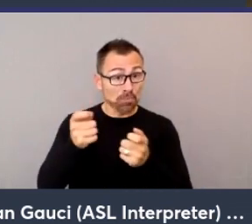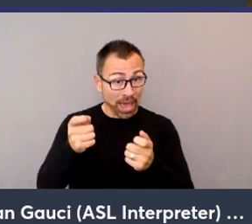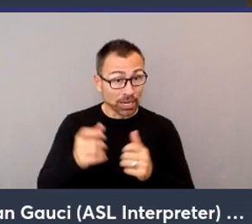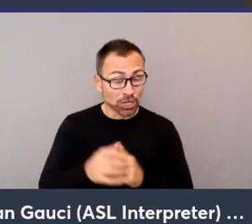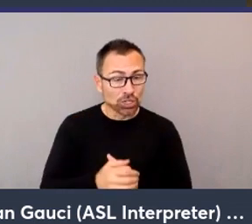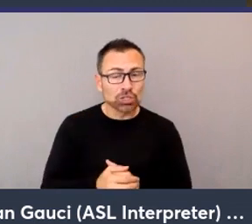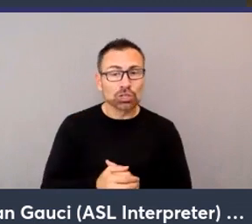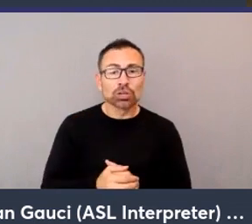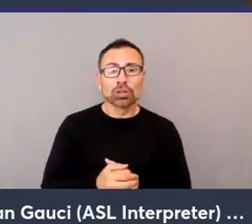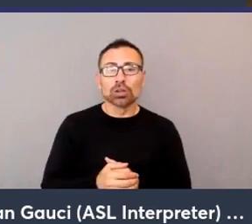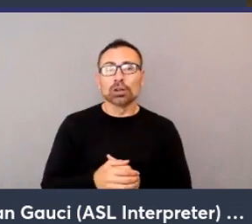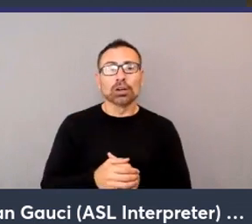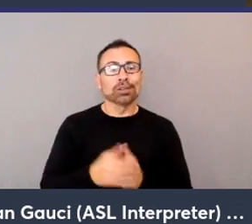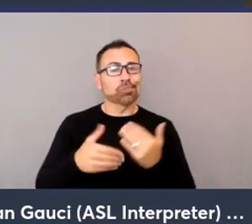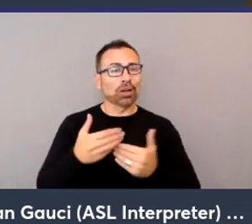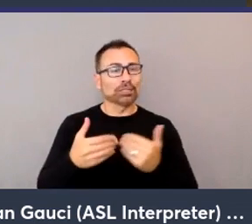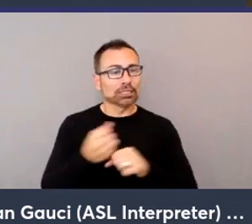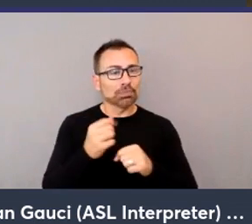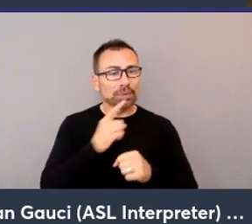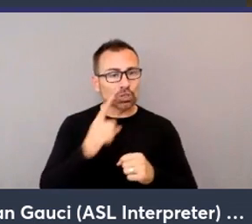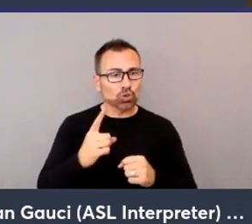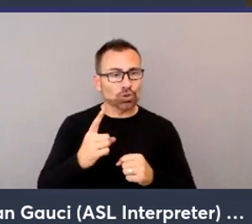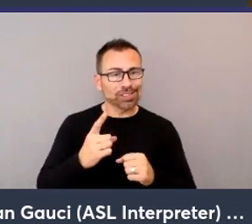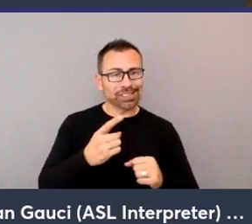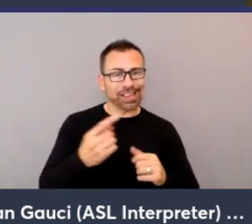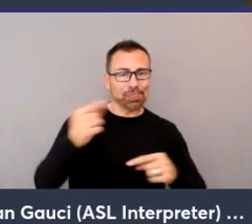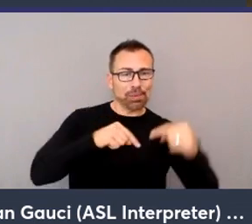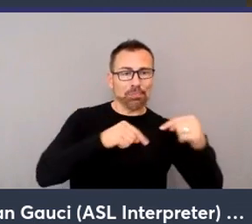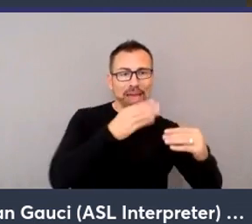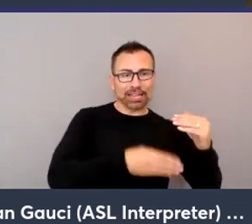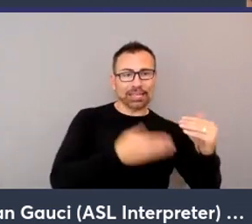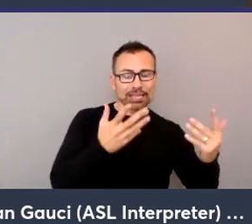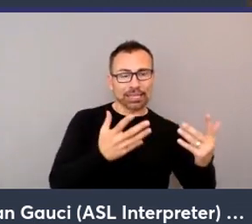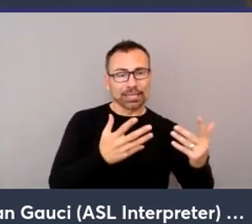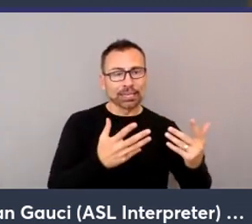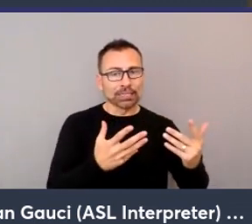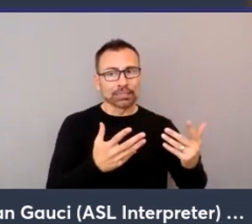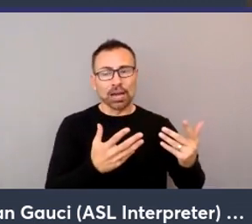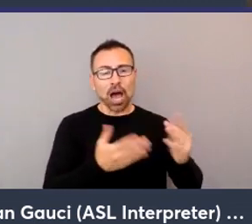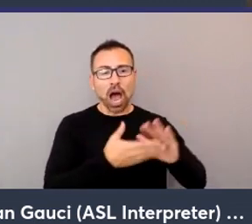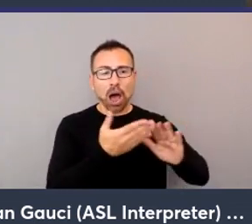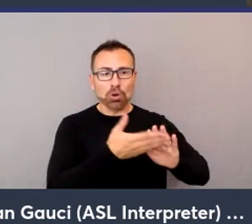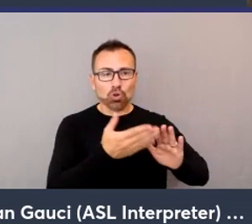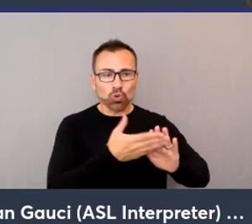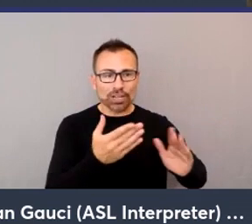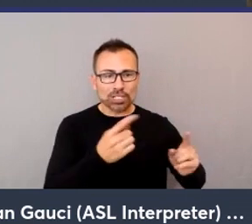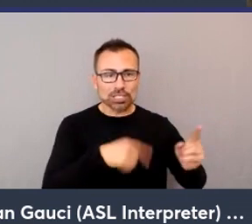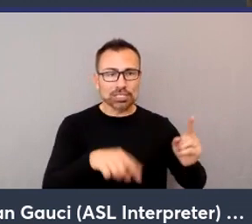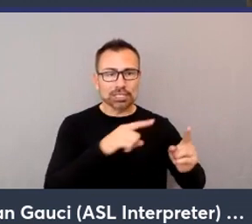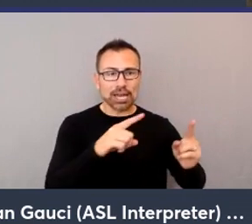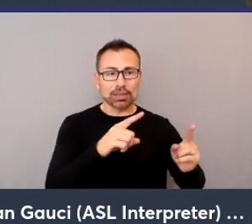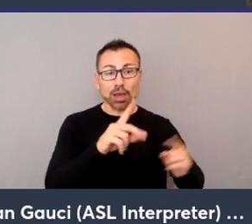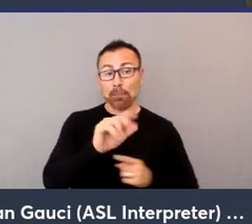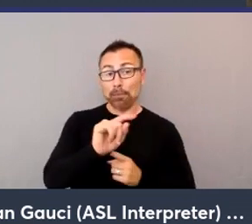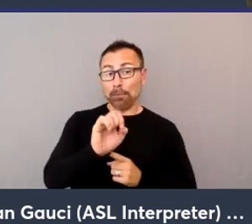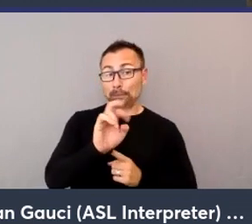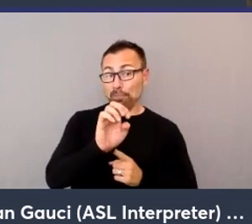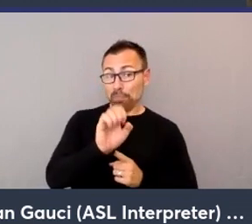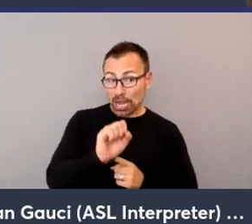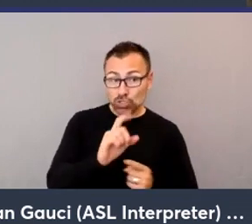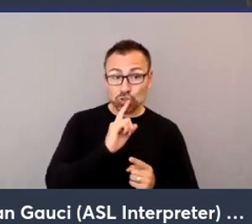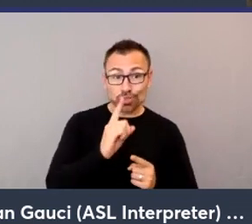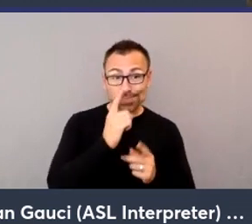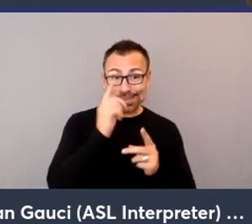the backend operations are, you know, which is the clusters are being monitored and they're able to basically respond to the workload